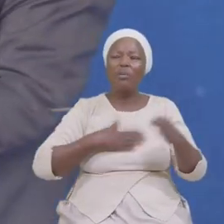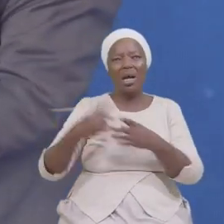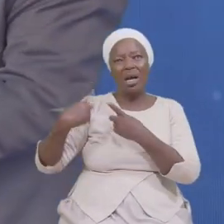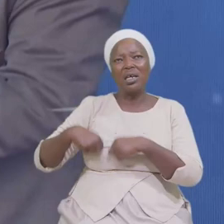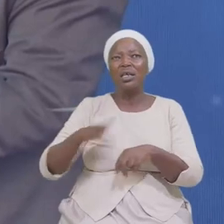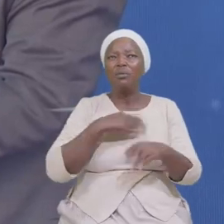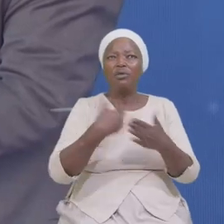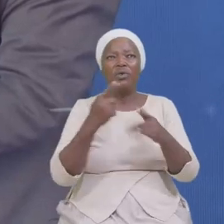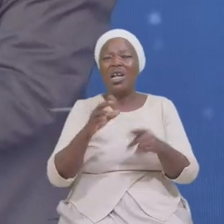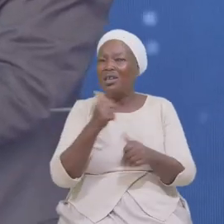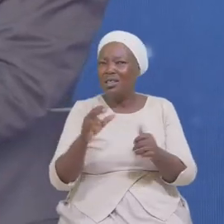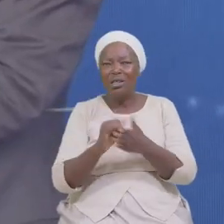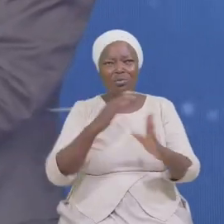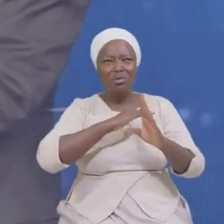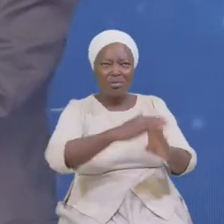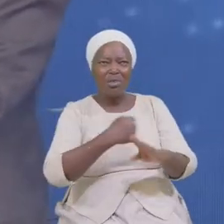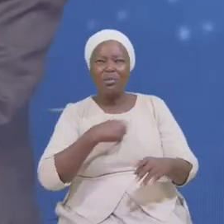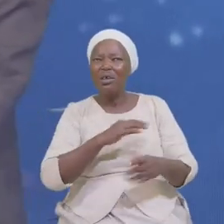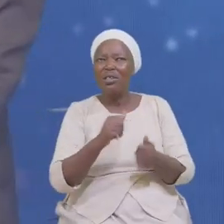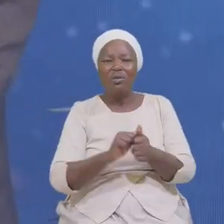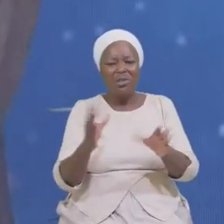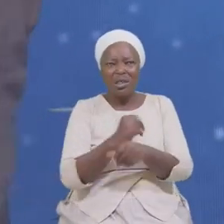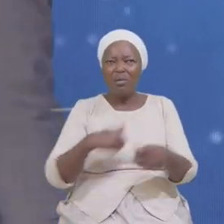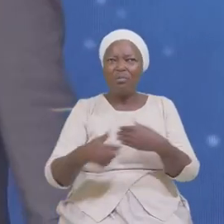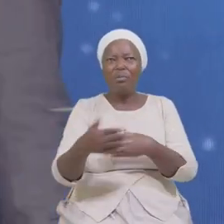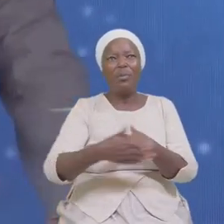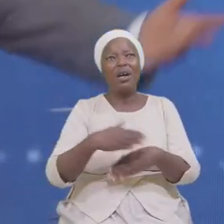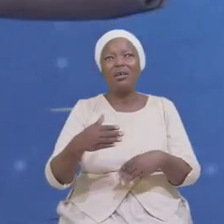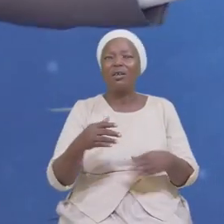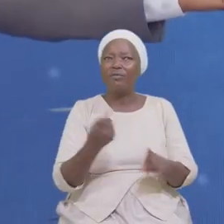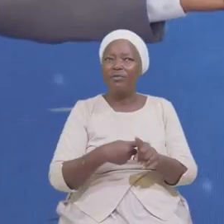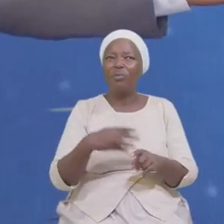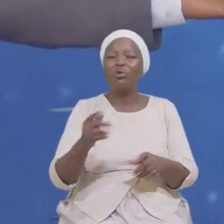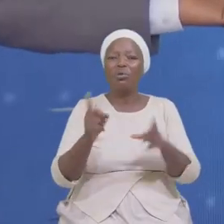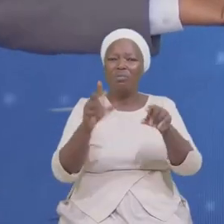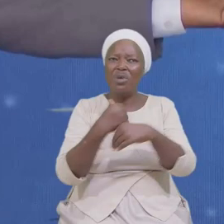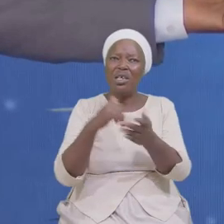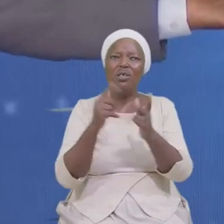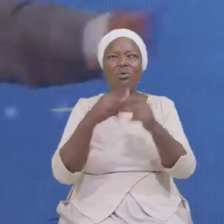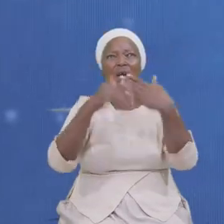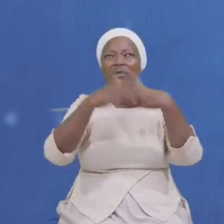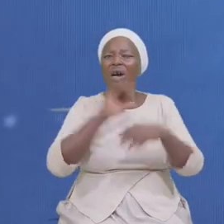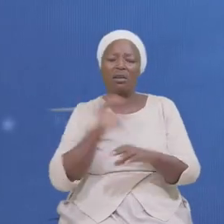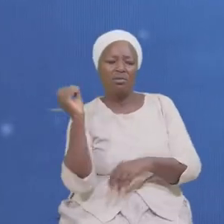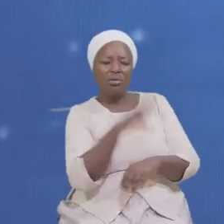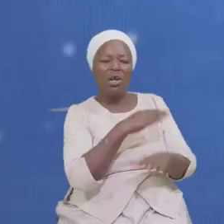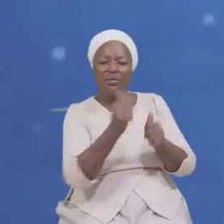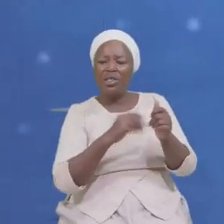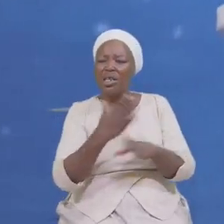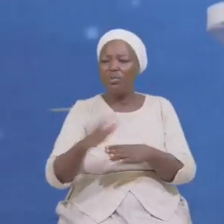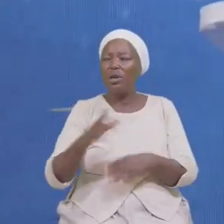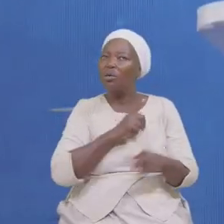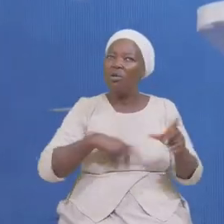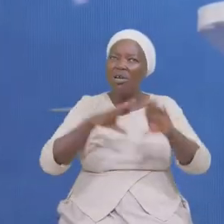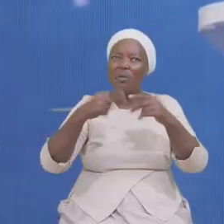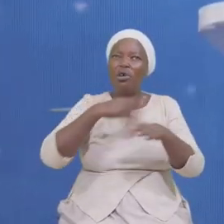that will draw me back, when Christ will come, I throw them away. Lord, give me all that I need, the